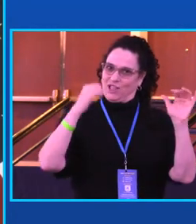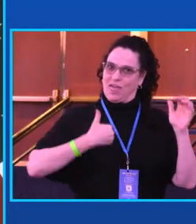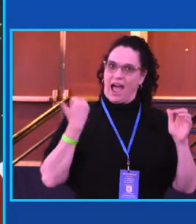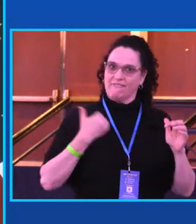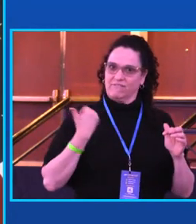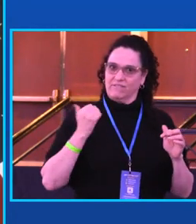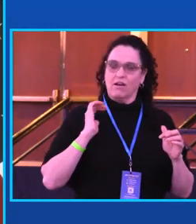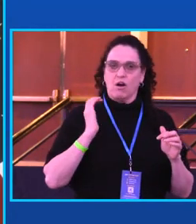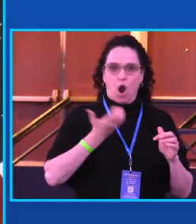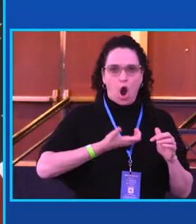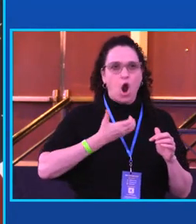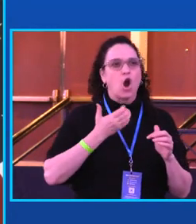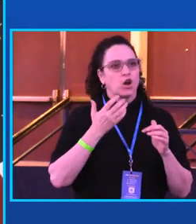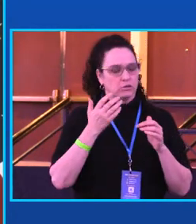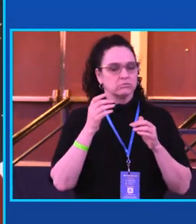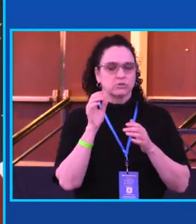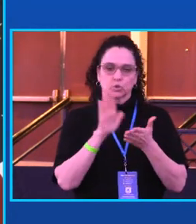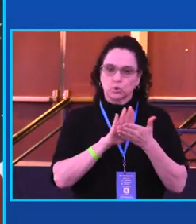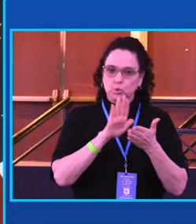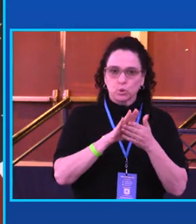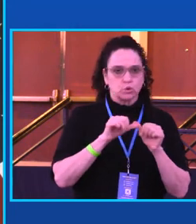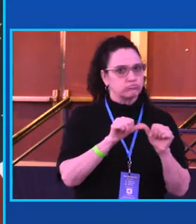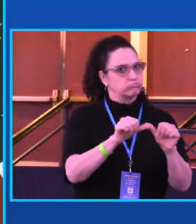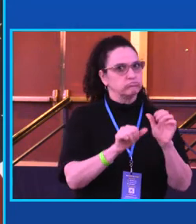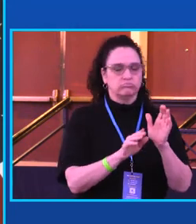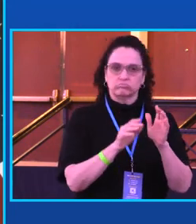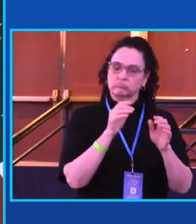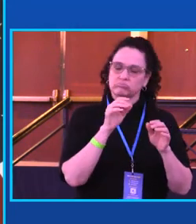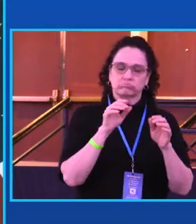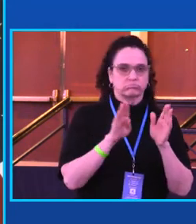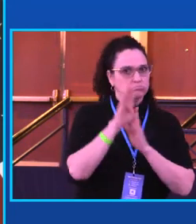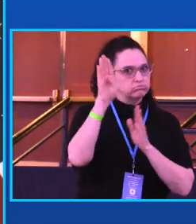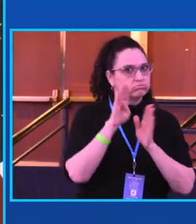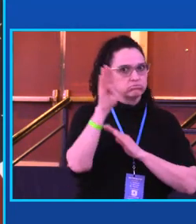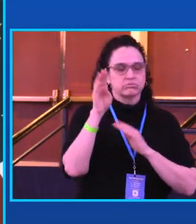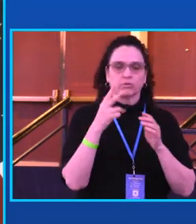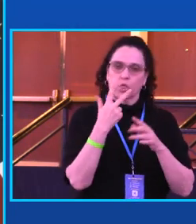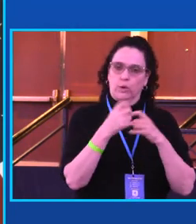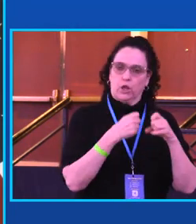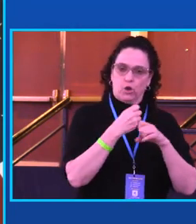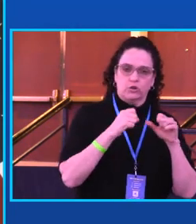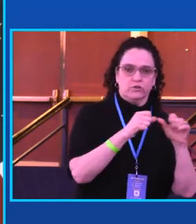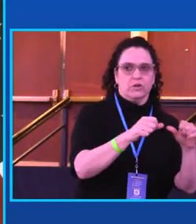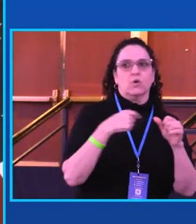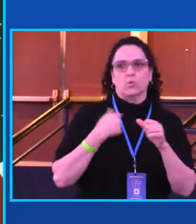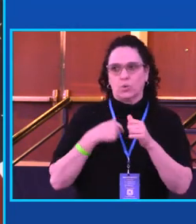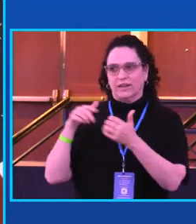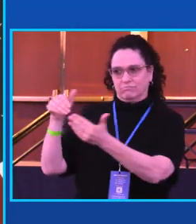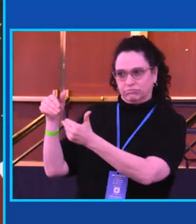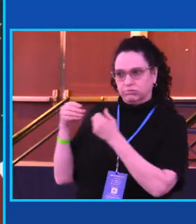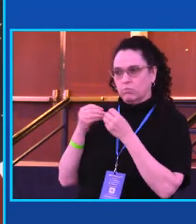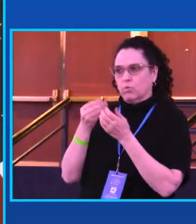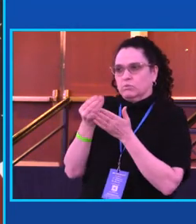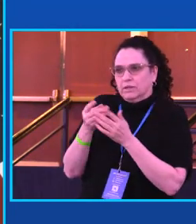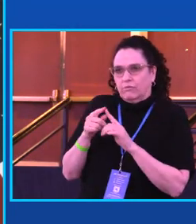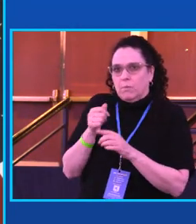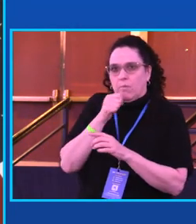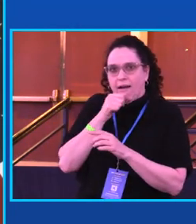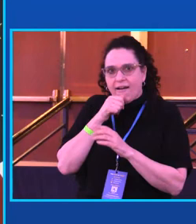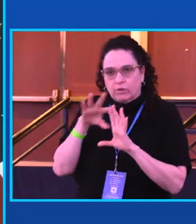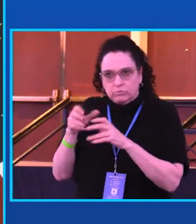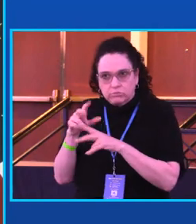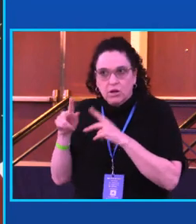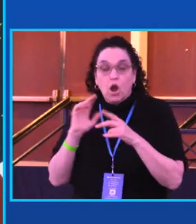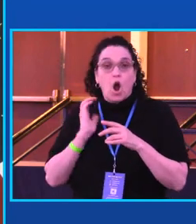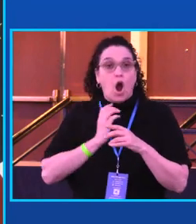funded our schools for 3 straight years now. Our Democratic governor has helped secure record investment from the private sector, and most importantly, our Democratic governor has been